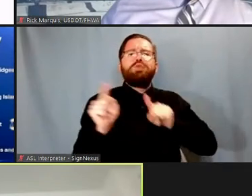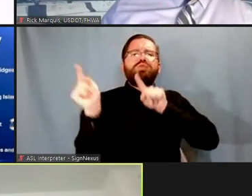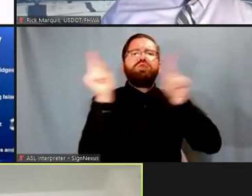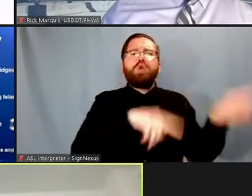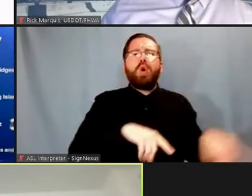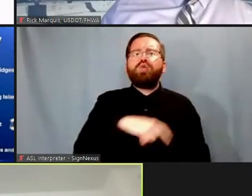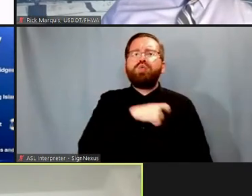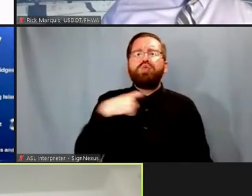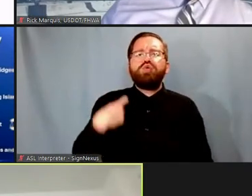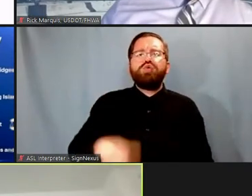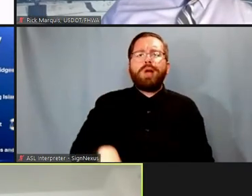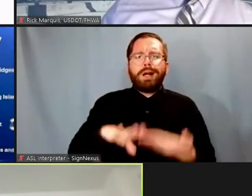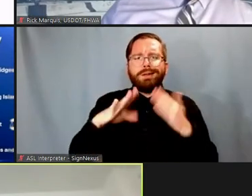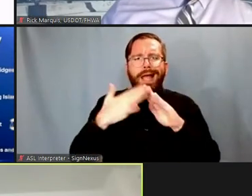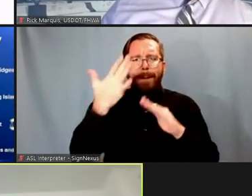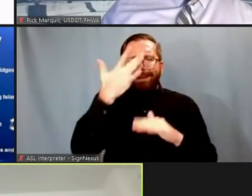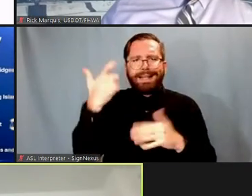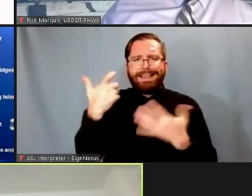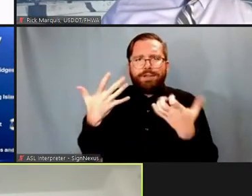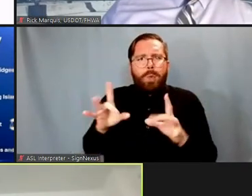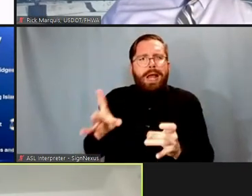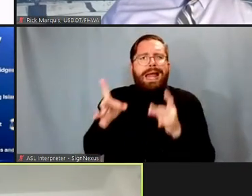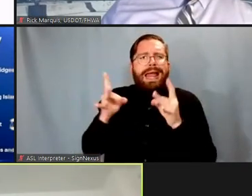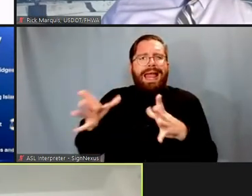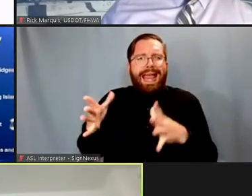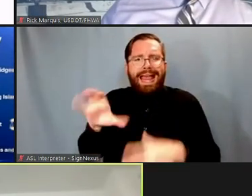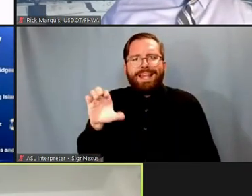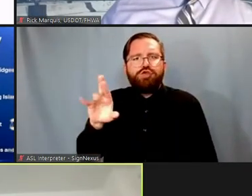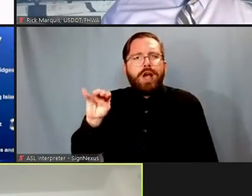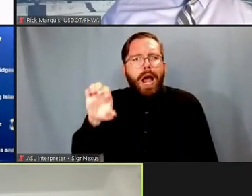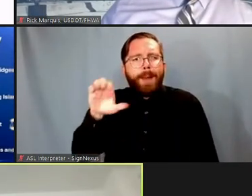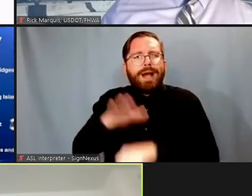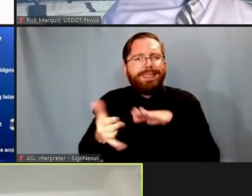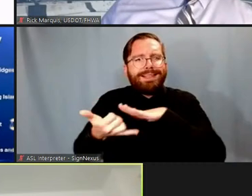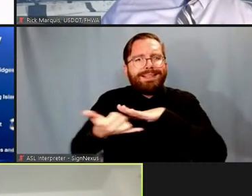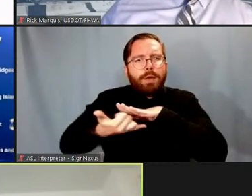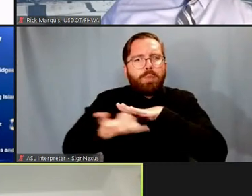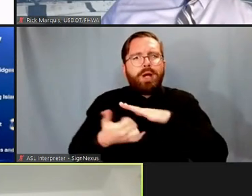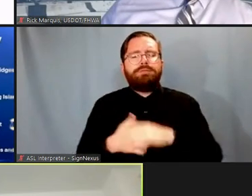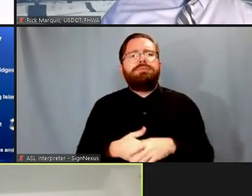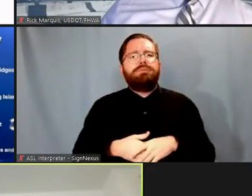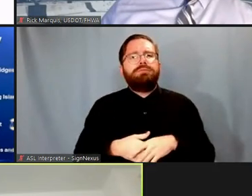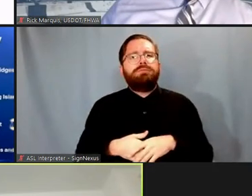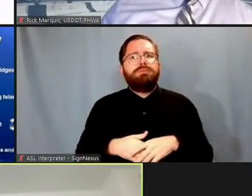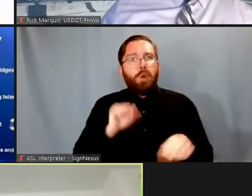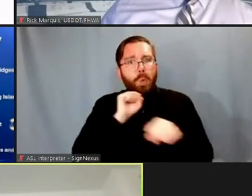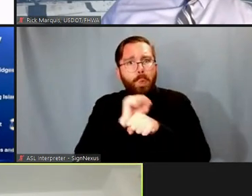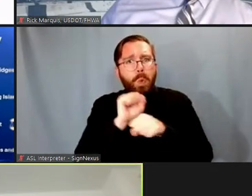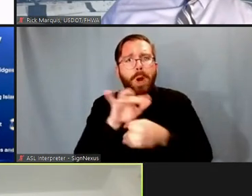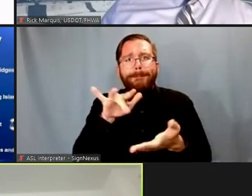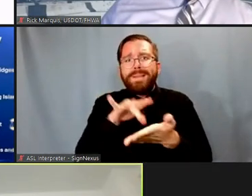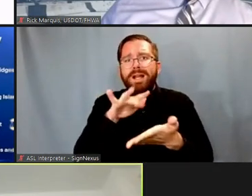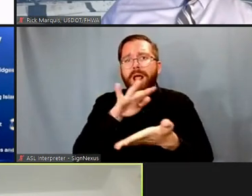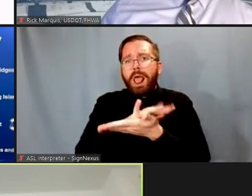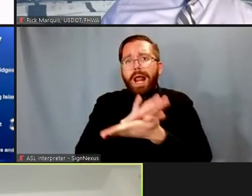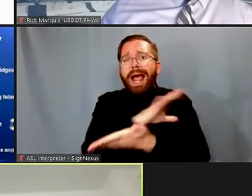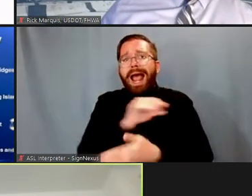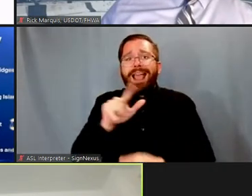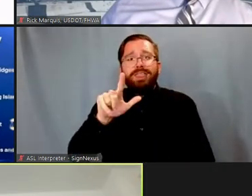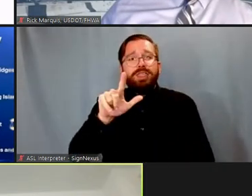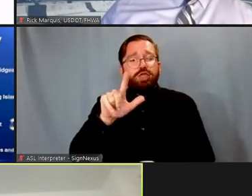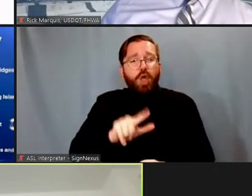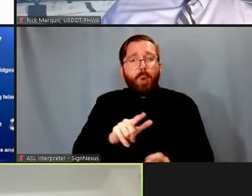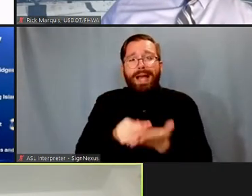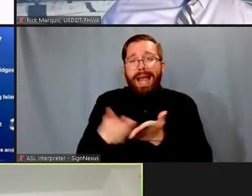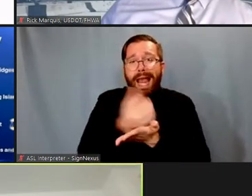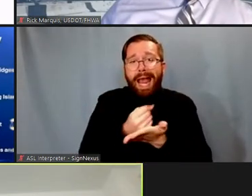crimes on the subway congestion pricing will further tax the working middle class and lower income families of lower manhattan one